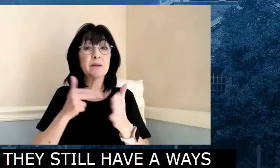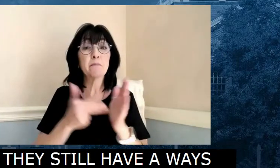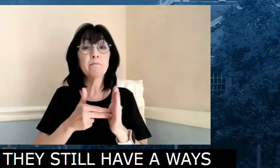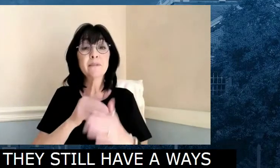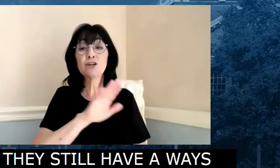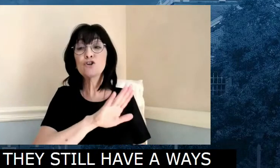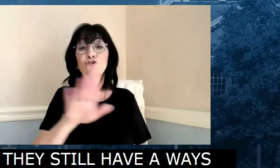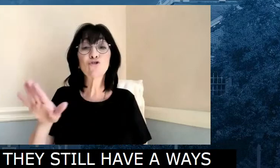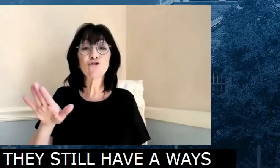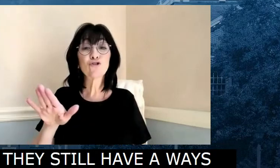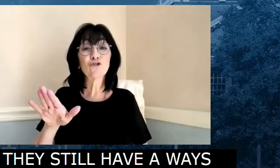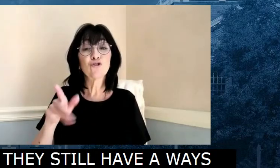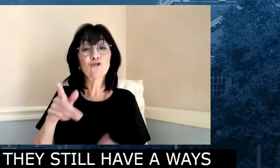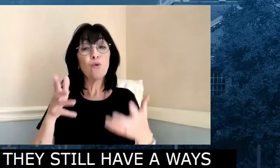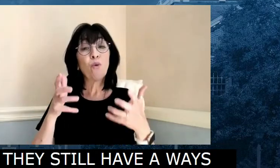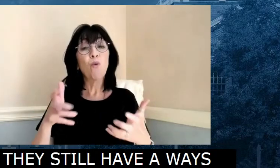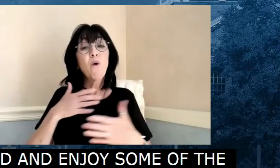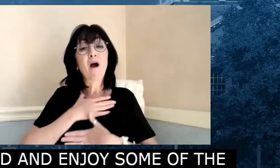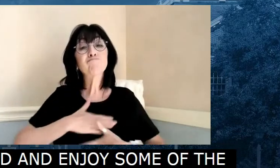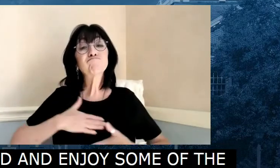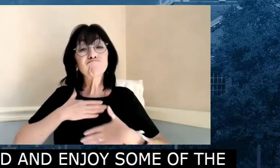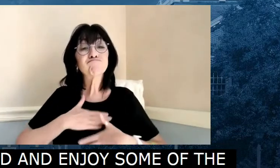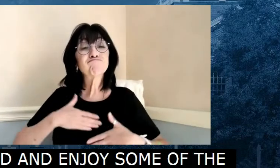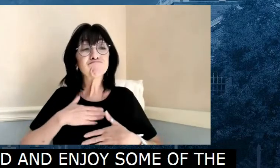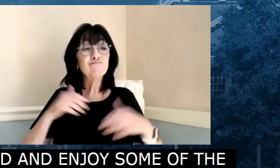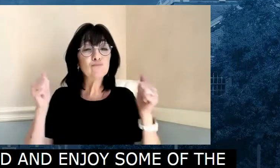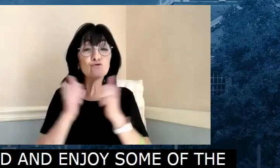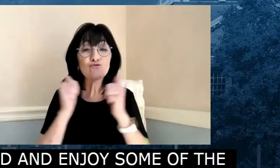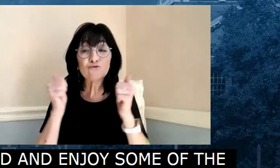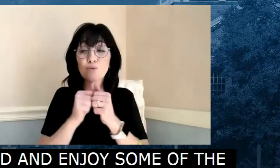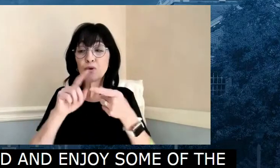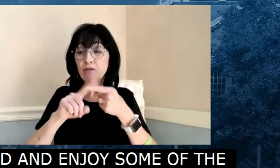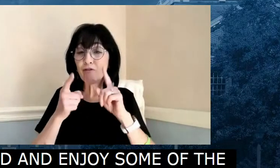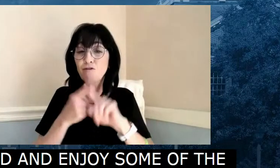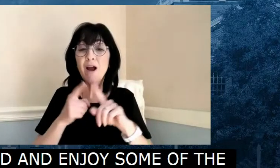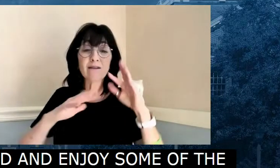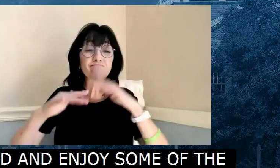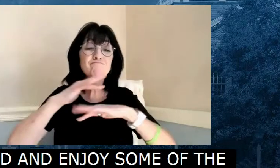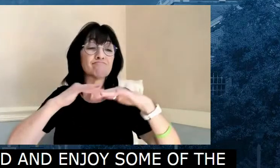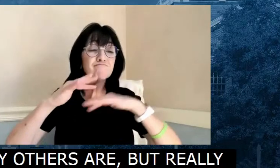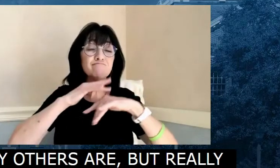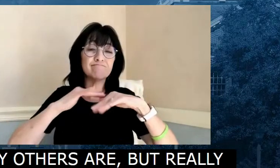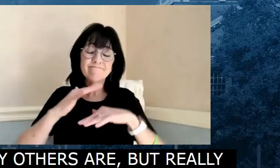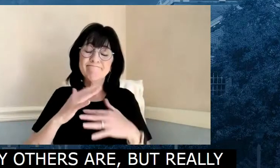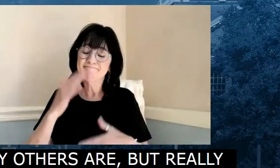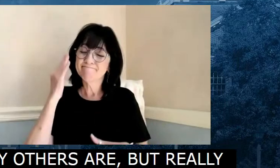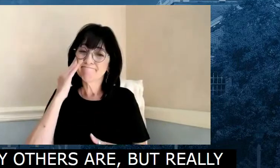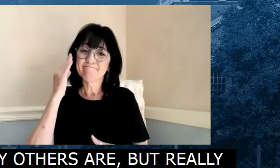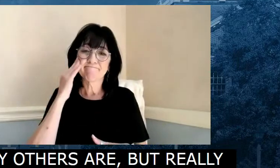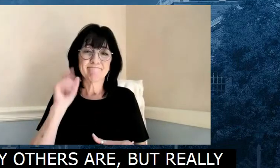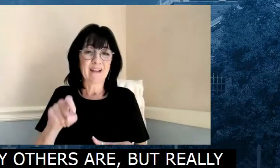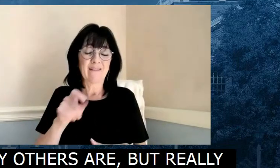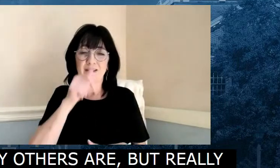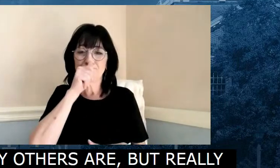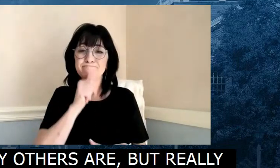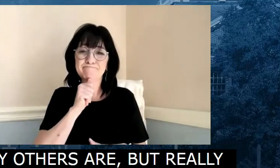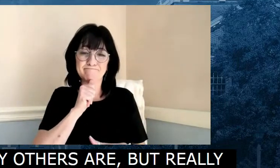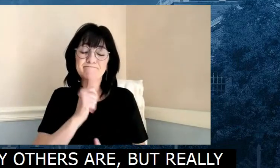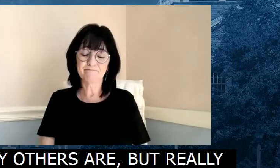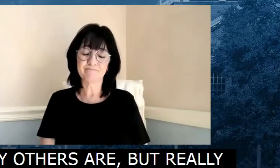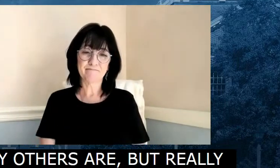benefits of vaccination that many others are. But really, that is the safest recommendation at this point.